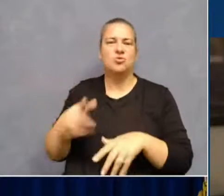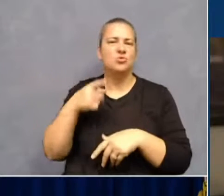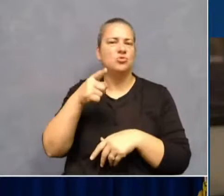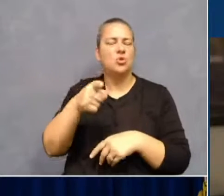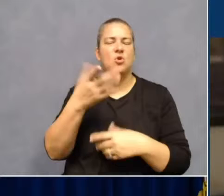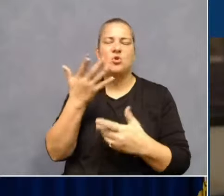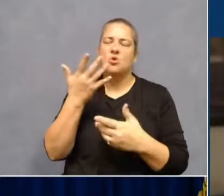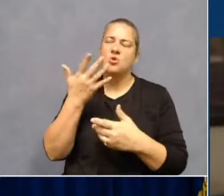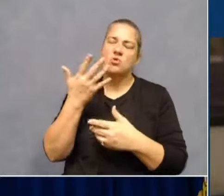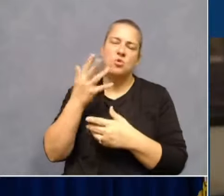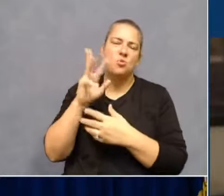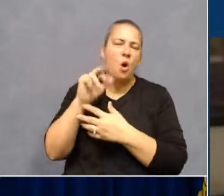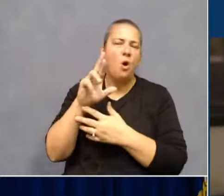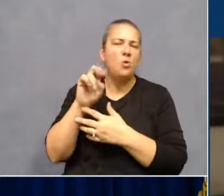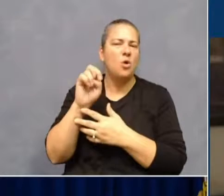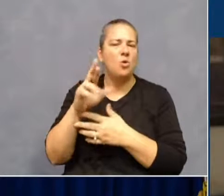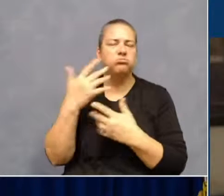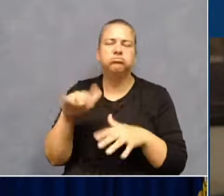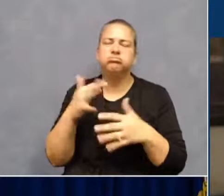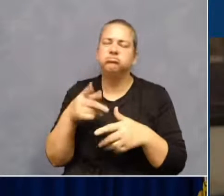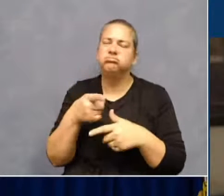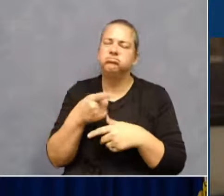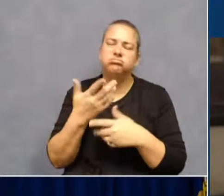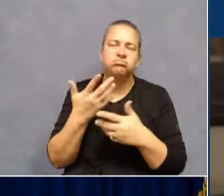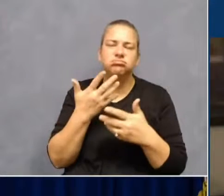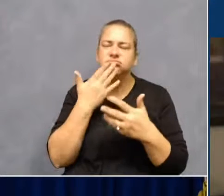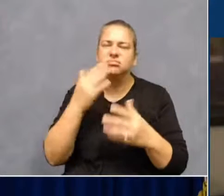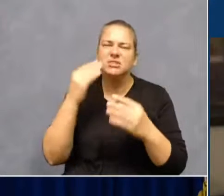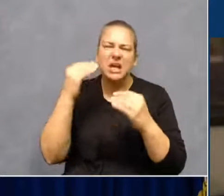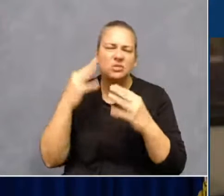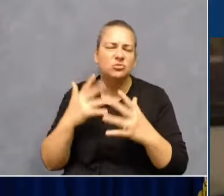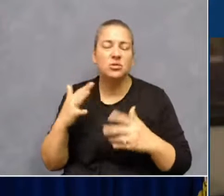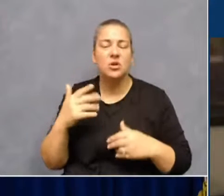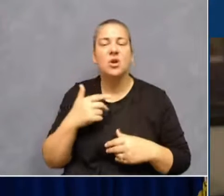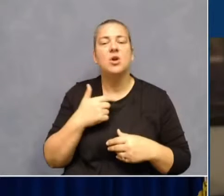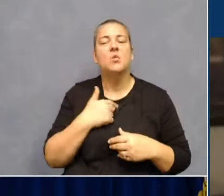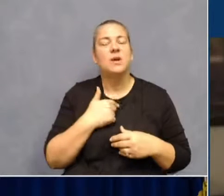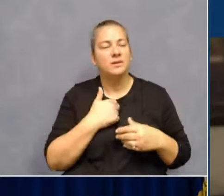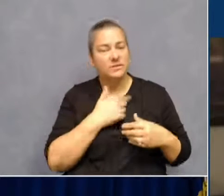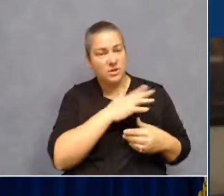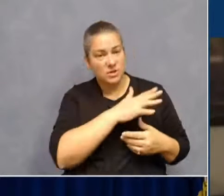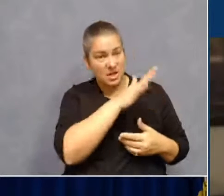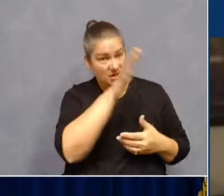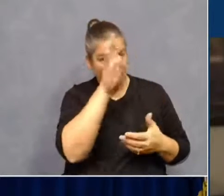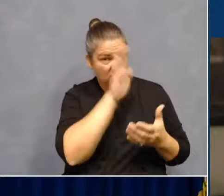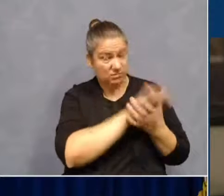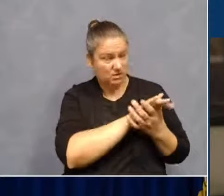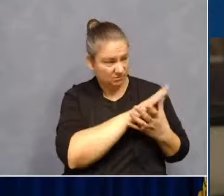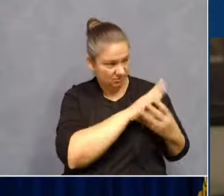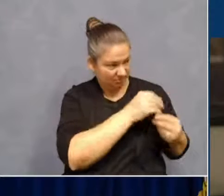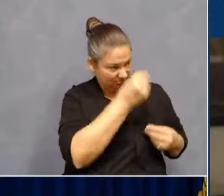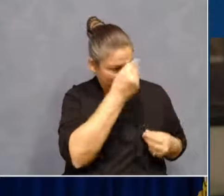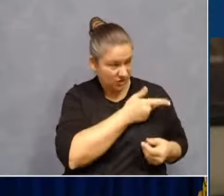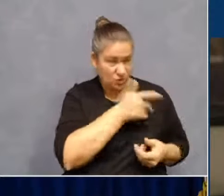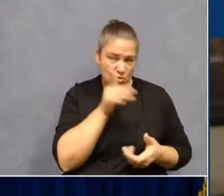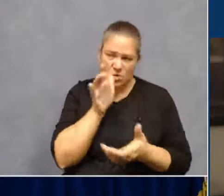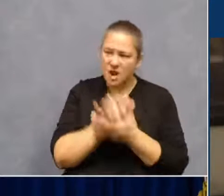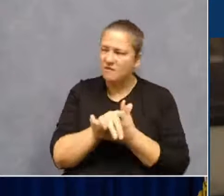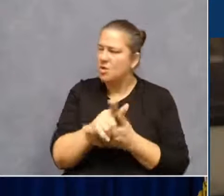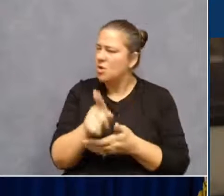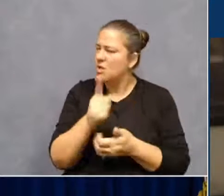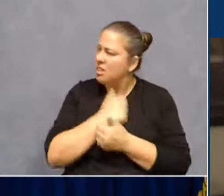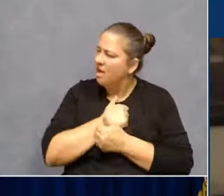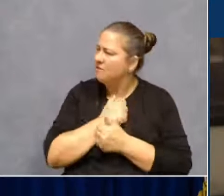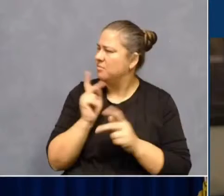husband of 28 years, Miguel, who shared his wife was the most loving person and she always managed to find the good in